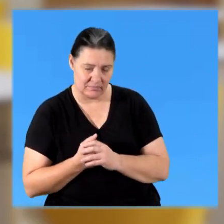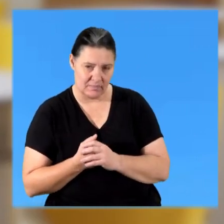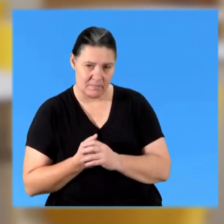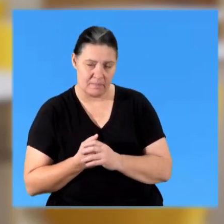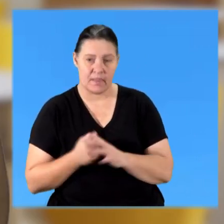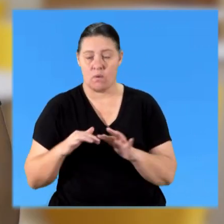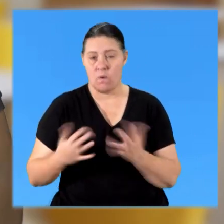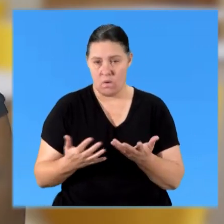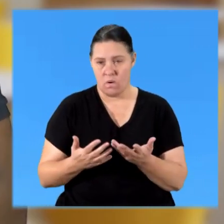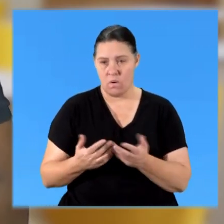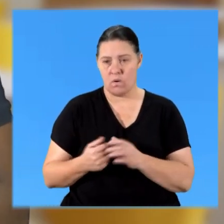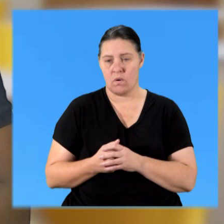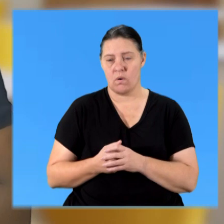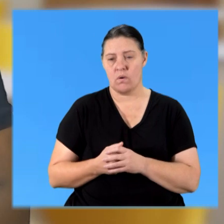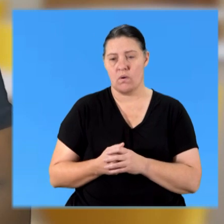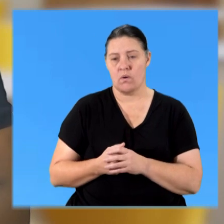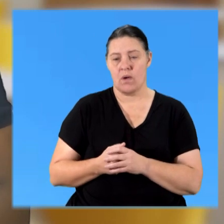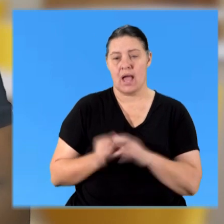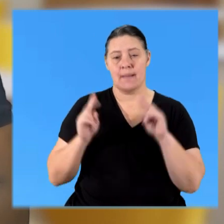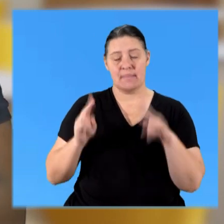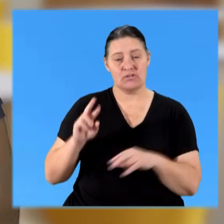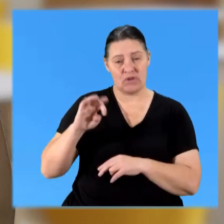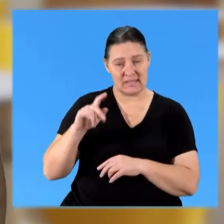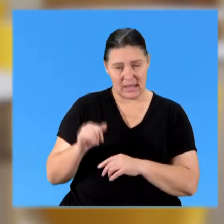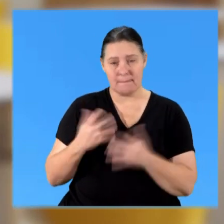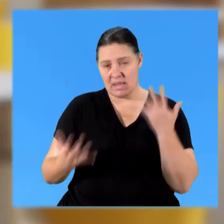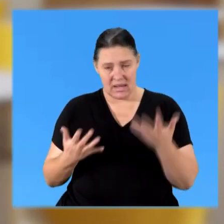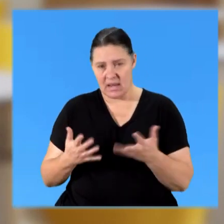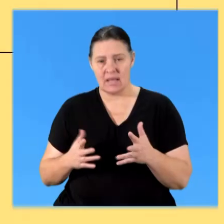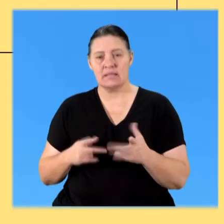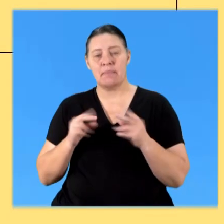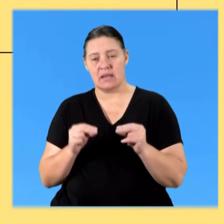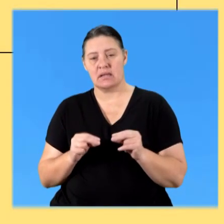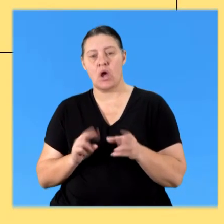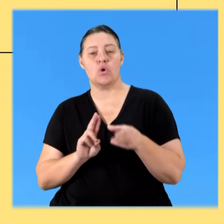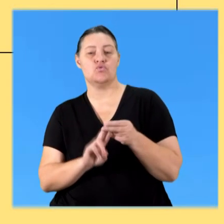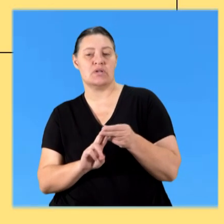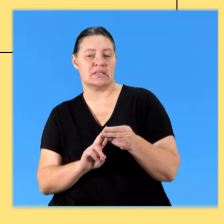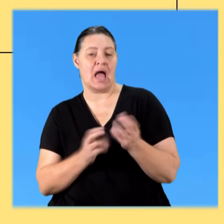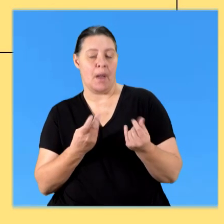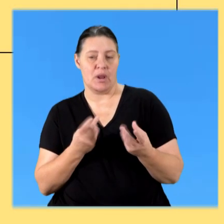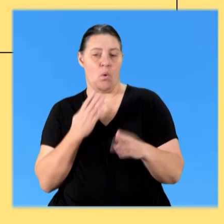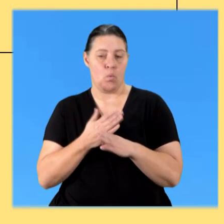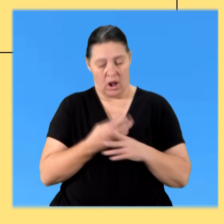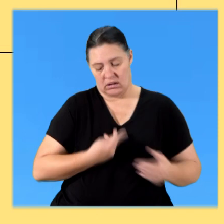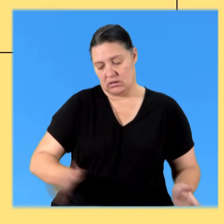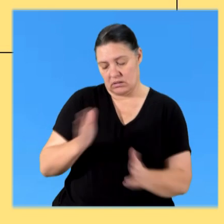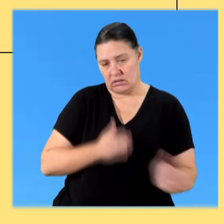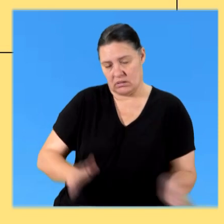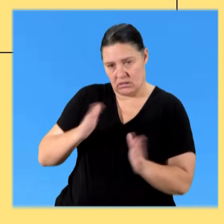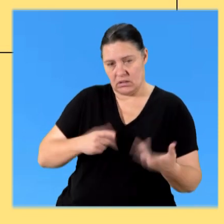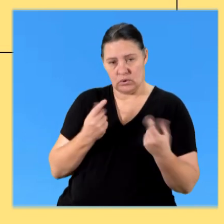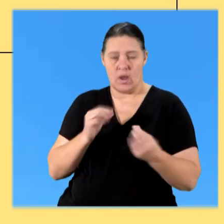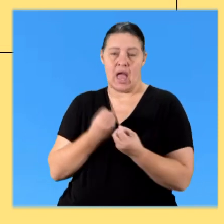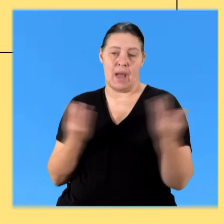worked. Or piece rate, that is, you are paid according to the units produced, the amount of work